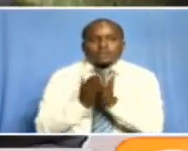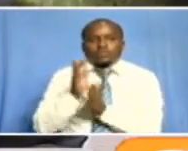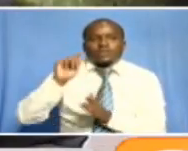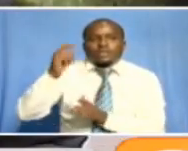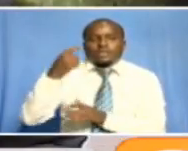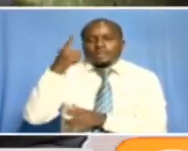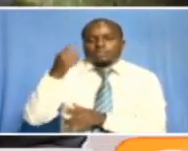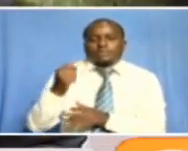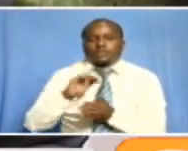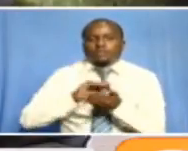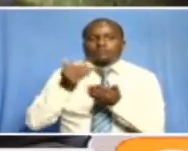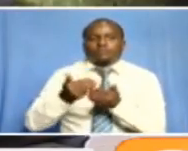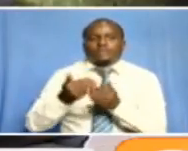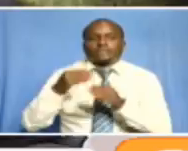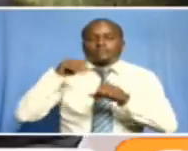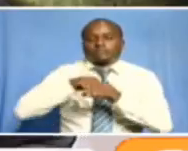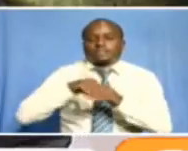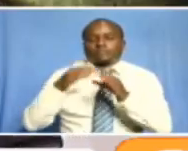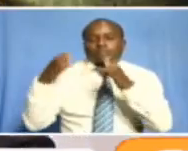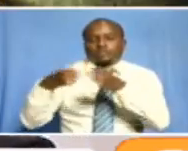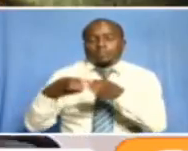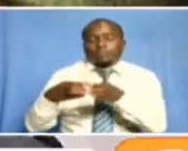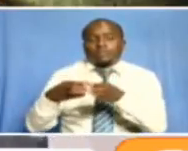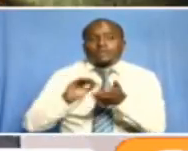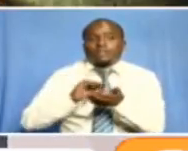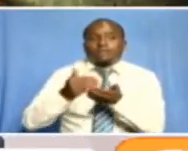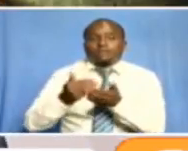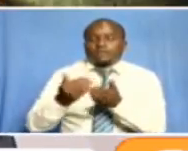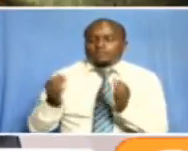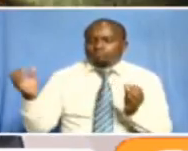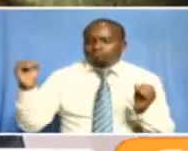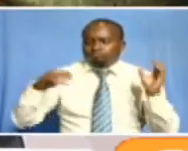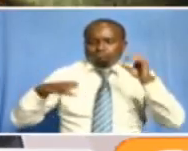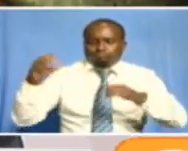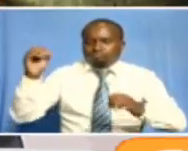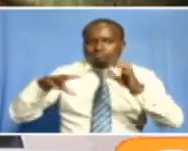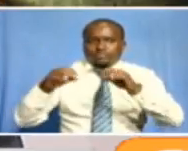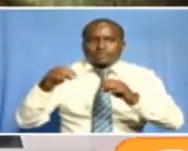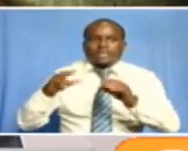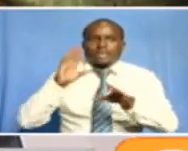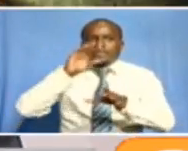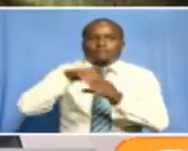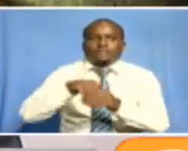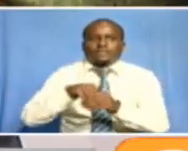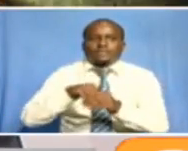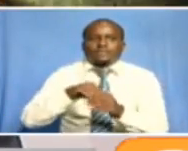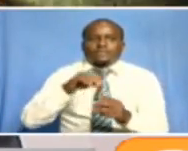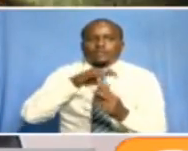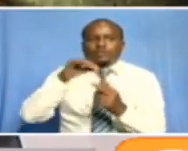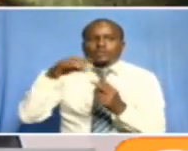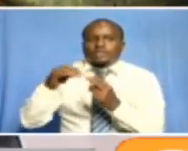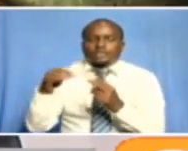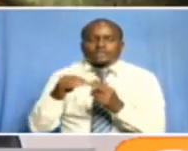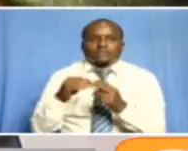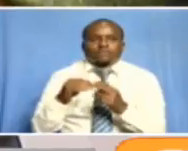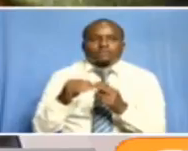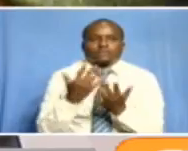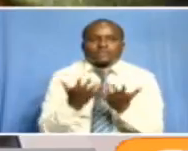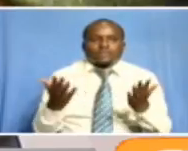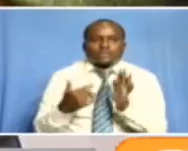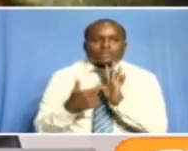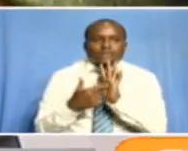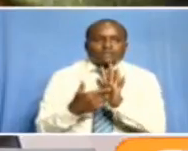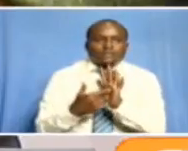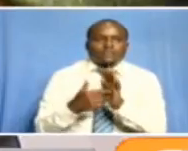Fund Investment Consortium, the funds are said to pool their resources together and invest in alternative asset classes such as